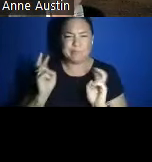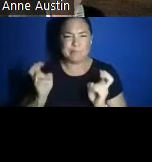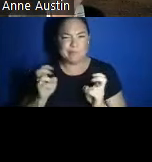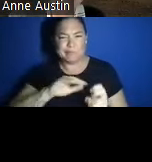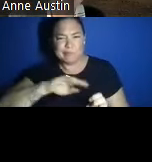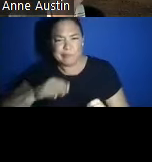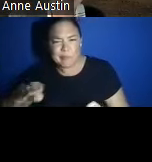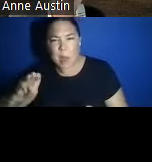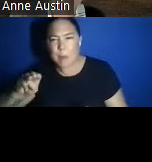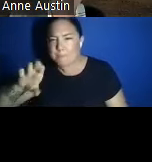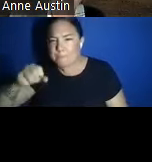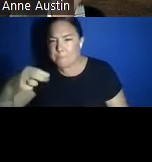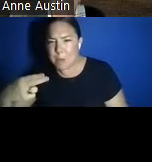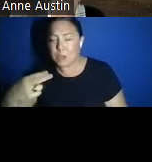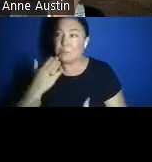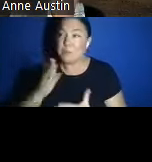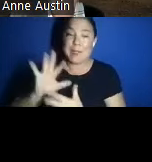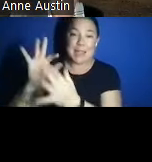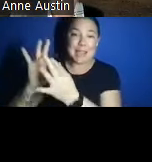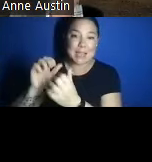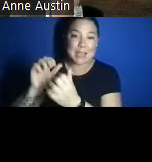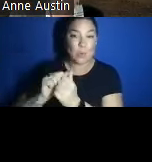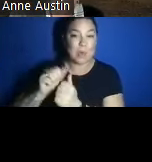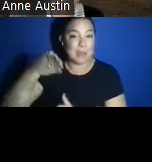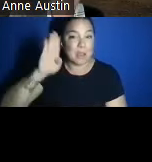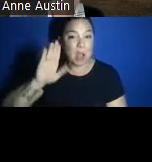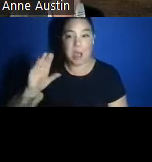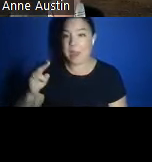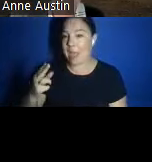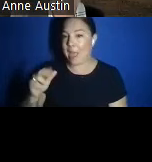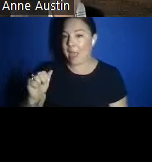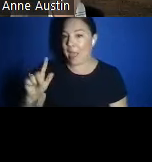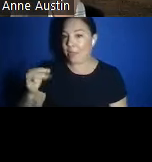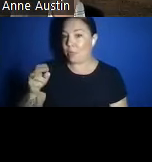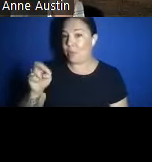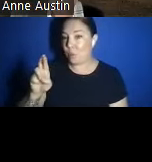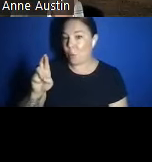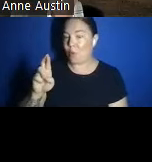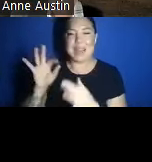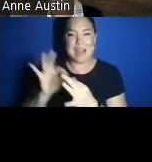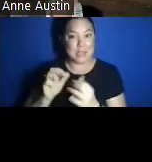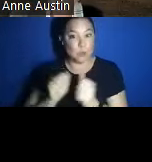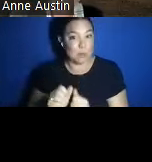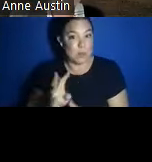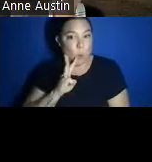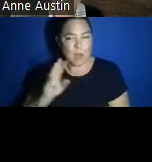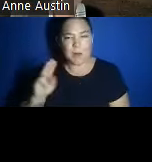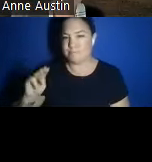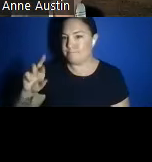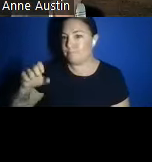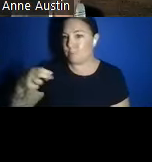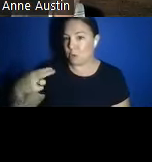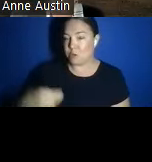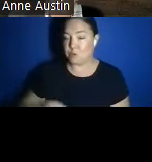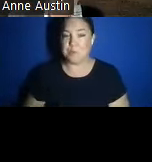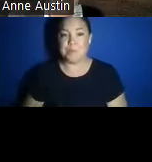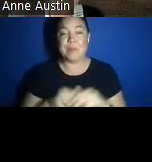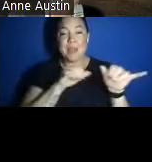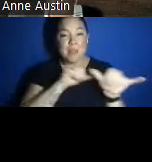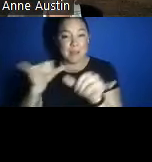also connected them to the goddess Hathor, who's known for her connections to the marsh. Common tattoo motifs